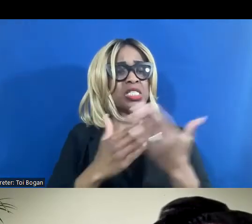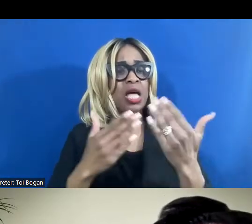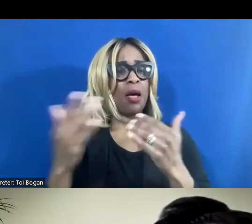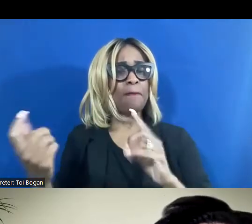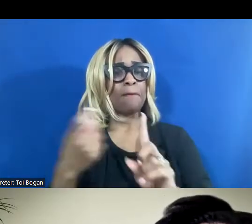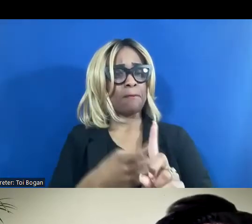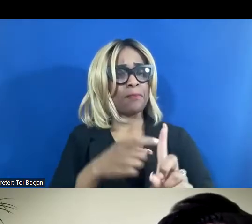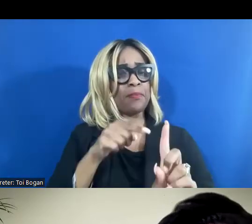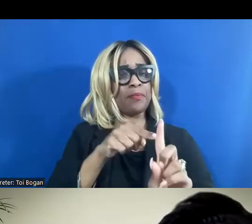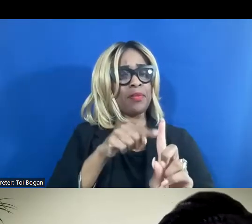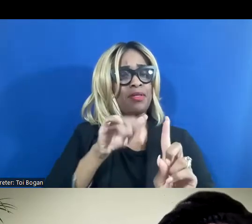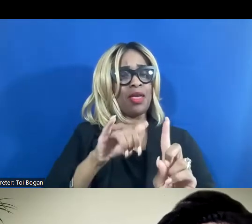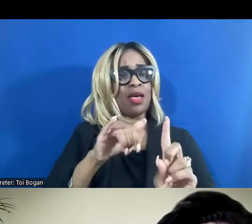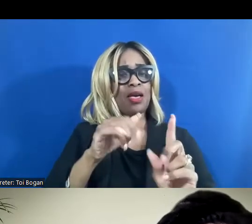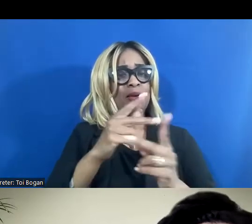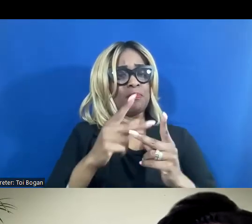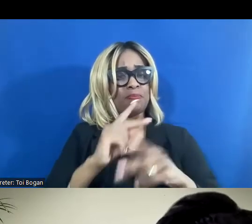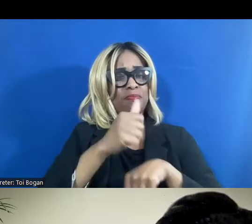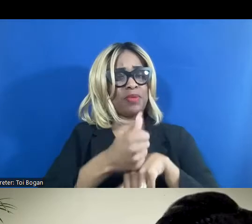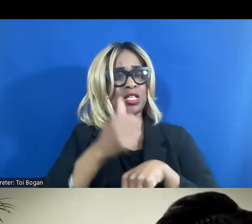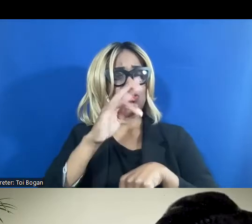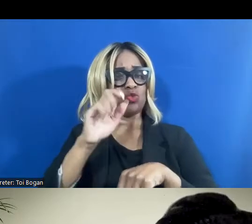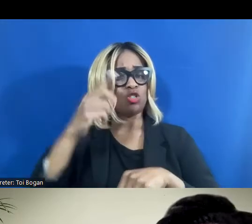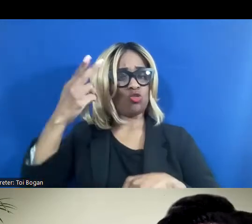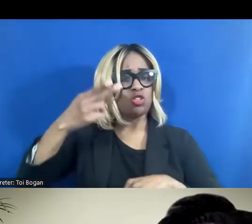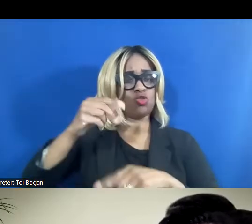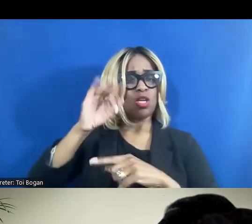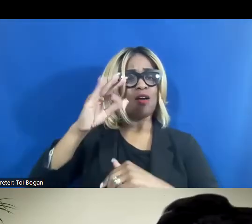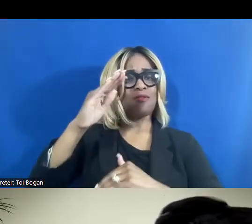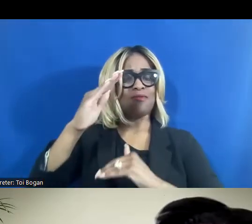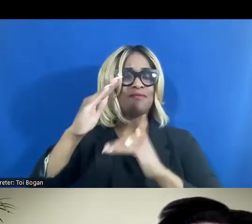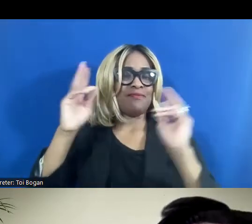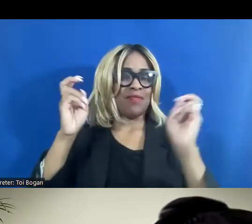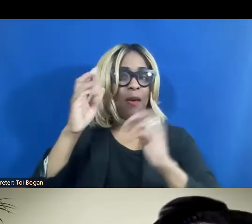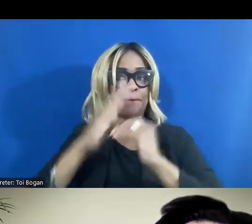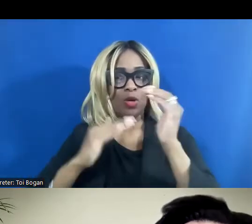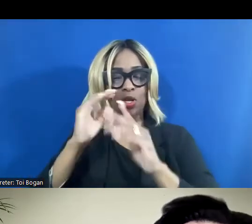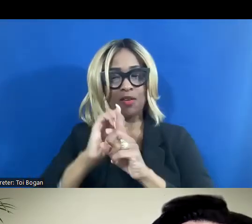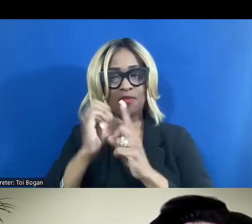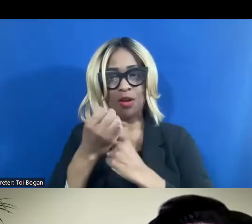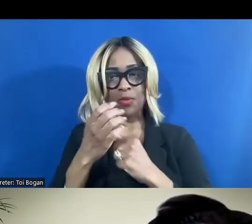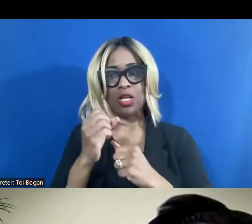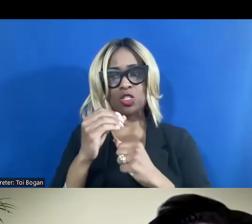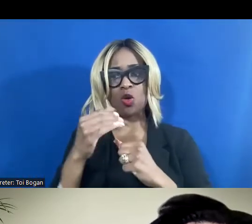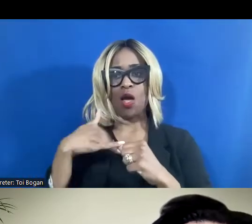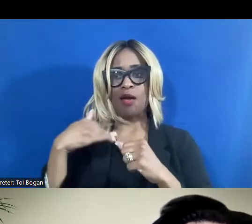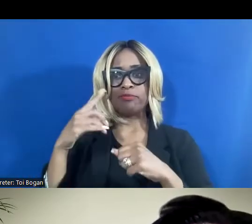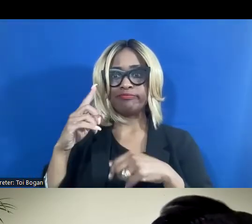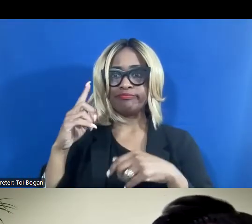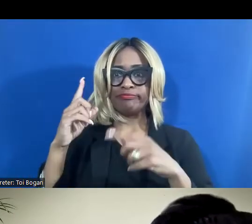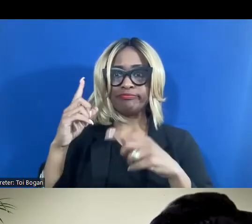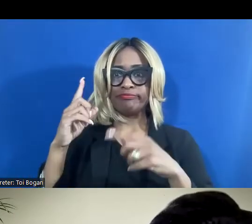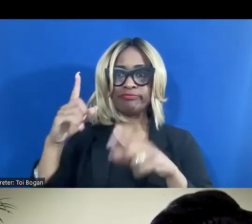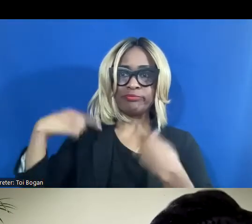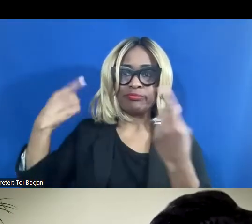the place-based racial history of built environment. So there is this long history that has